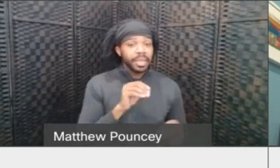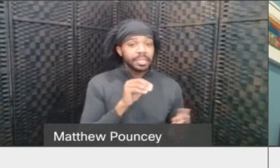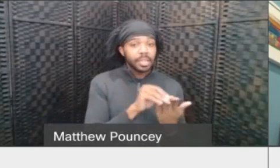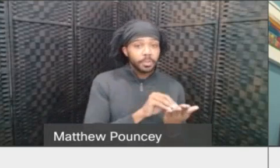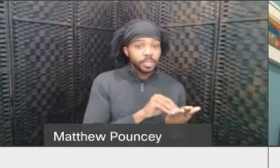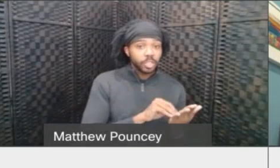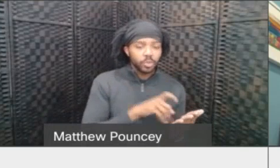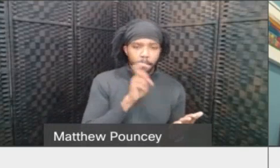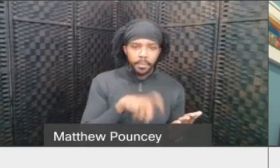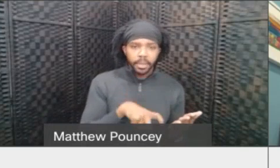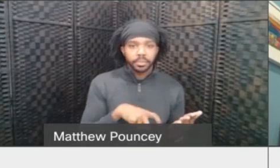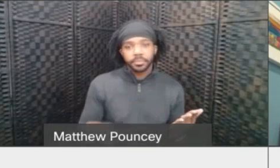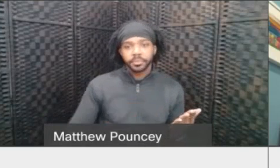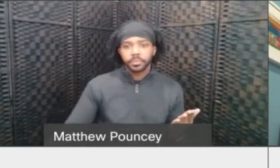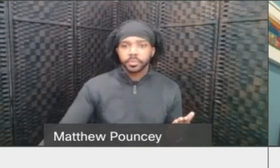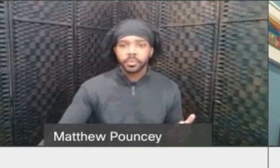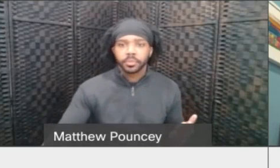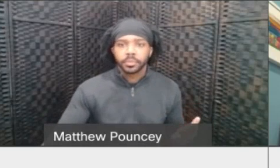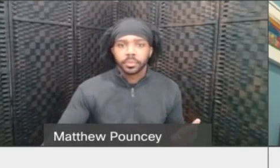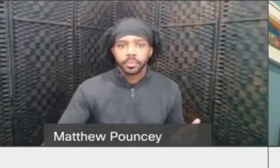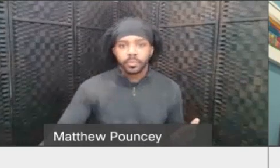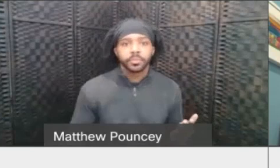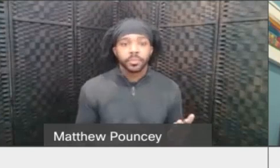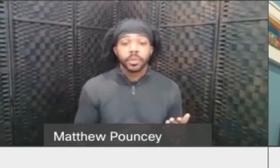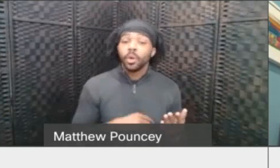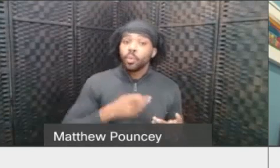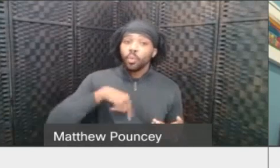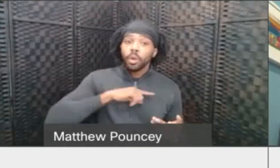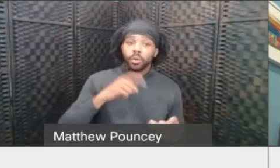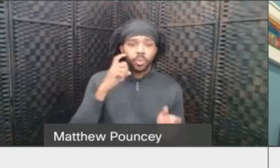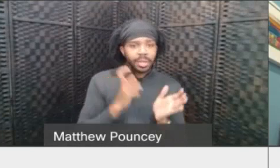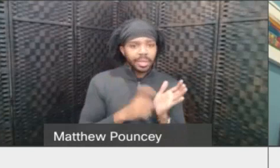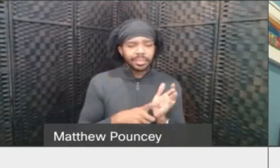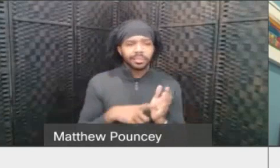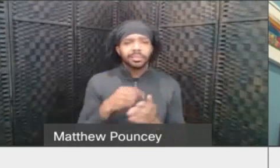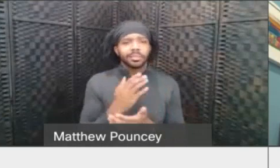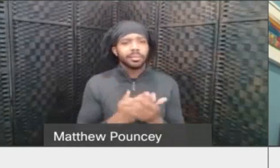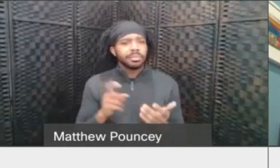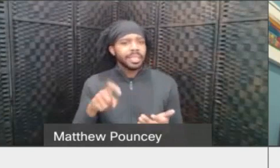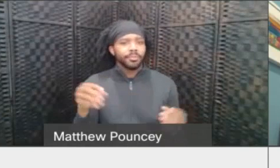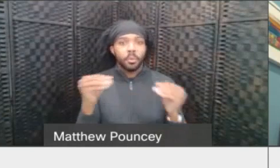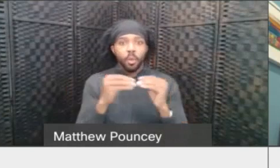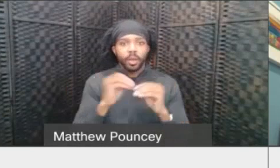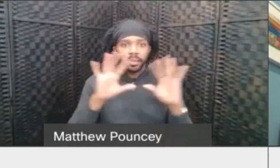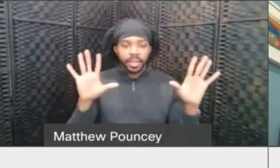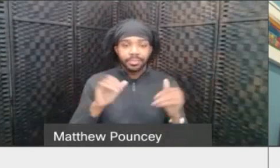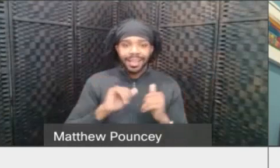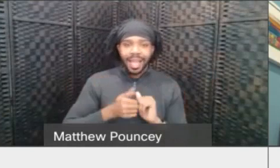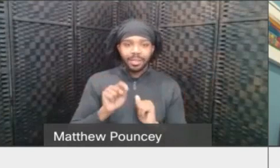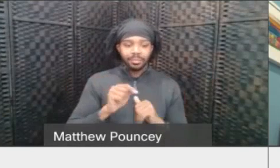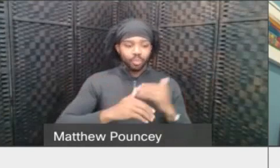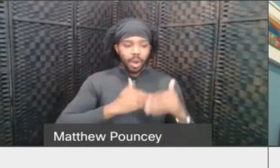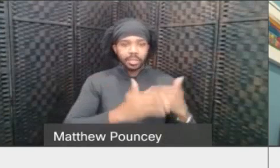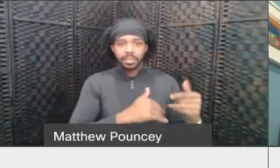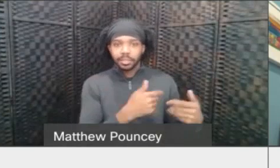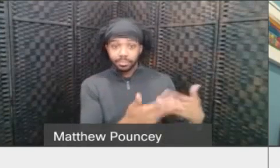maintained. We recognize that I think that there's some need for some more clarification on how that process works.